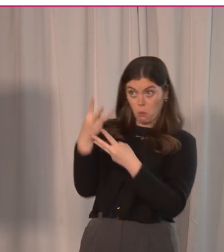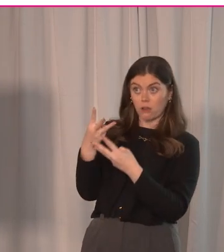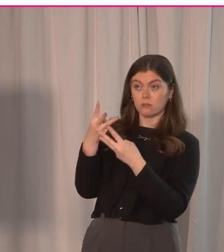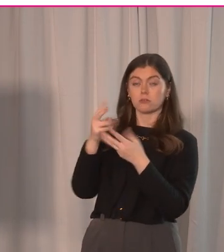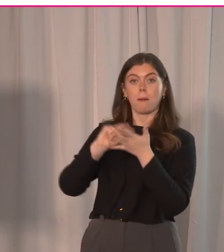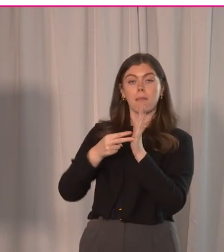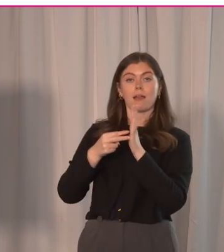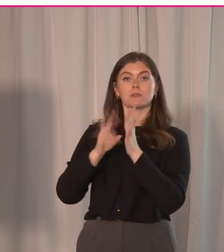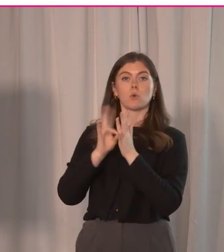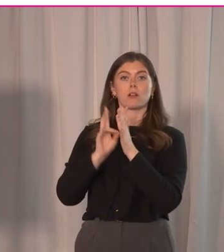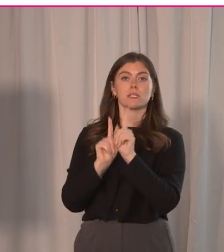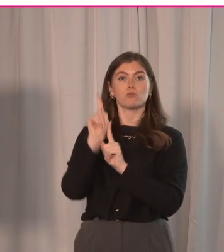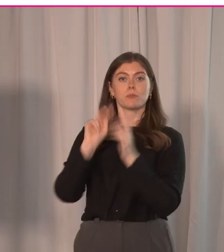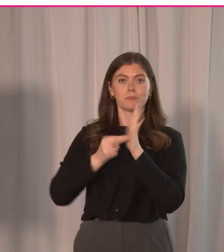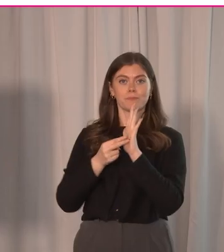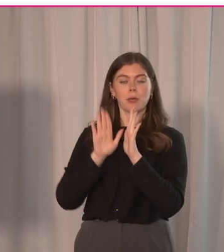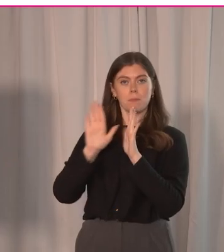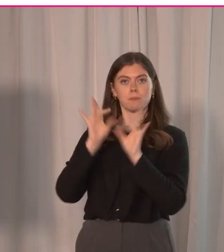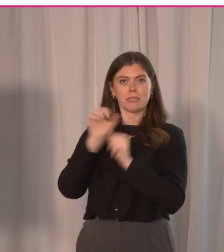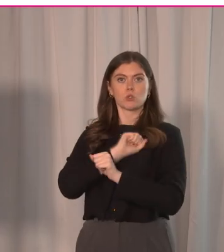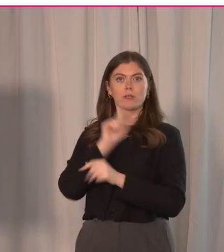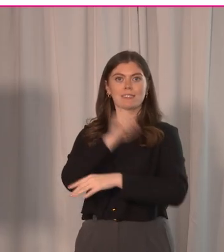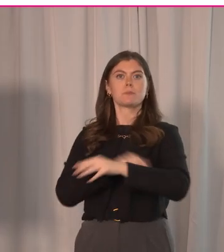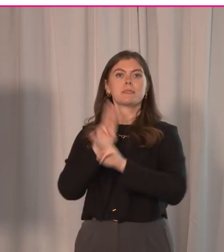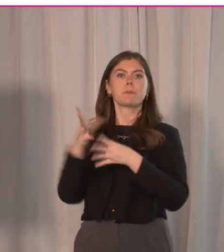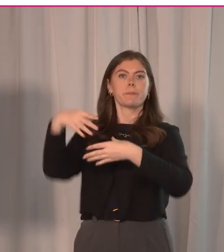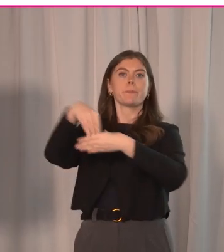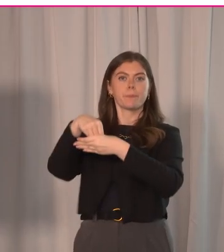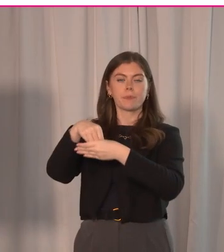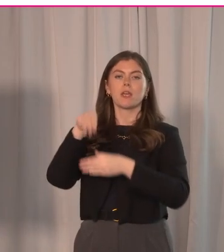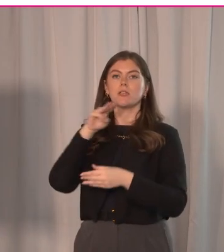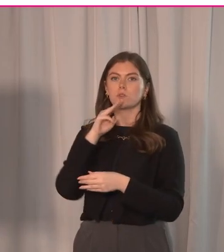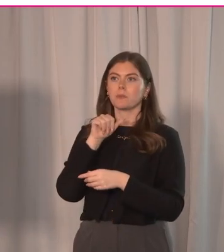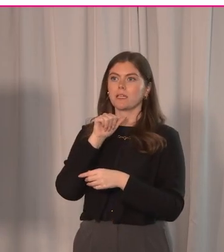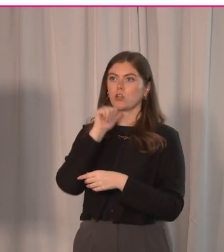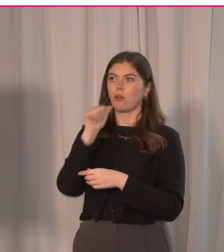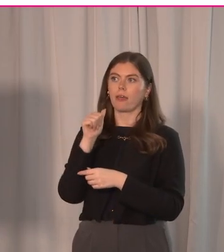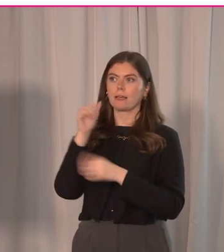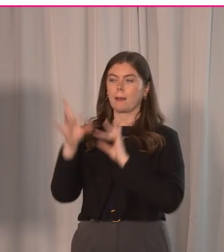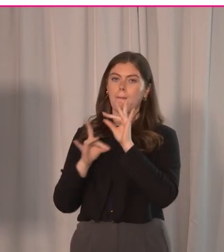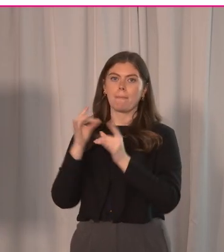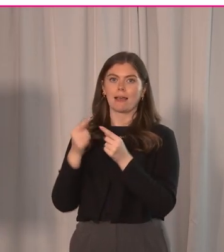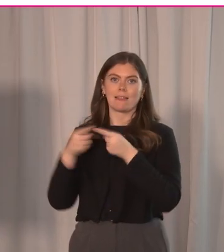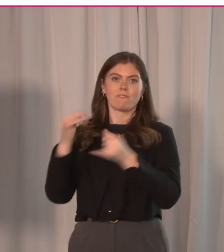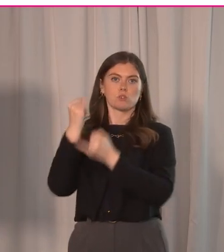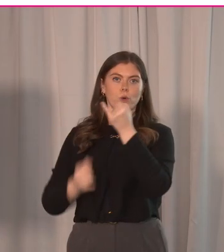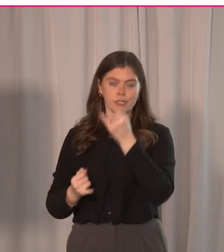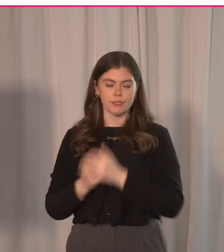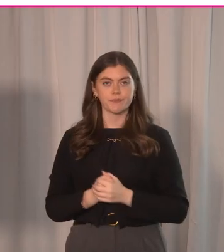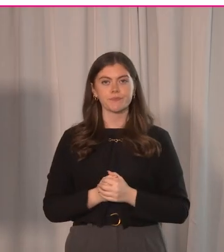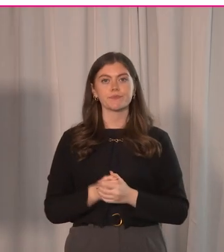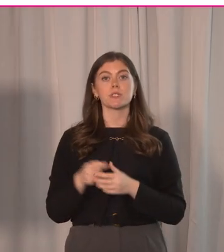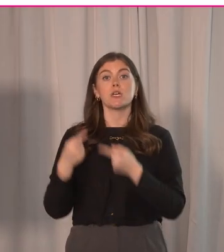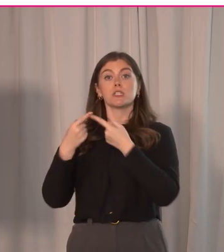plans, you need to disability proof them so that you're not exacerbating or perpetuating these differences. So the recurring differences